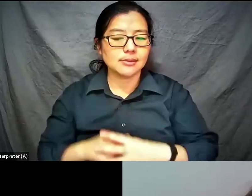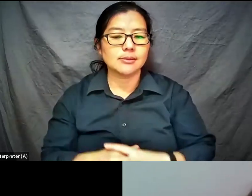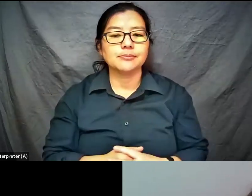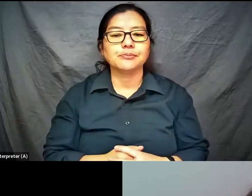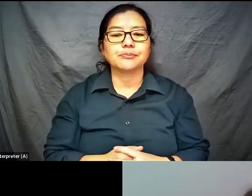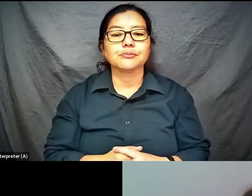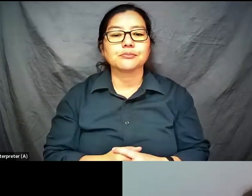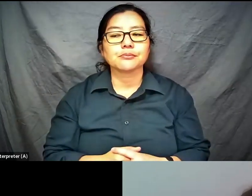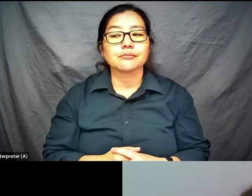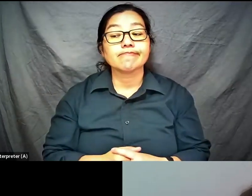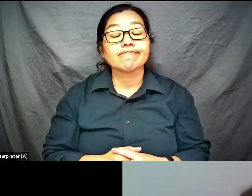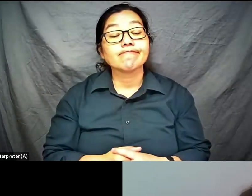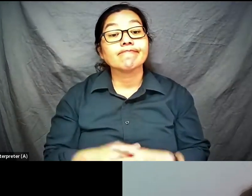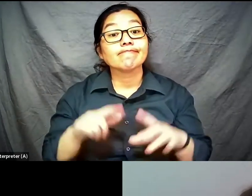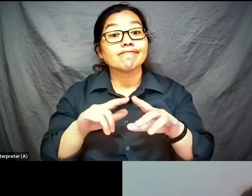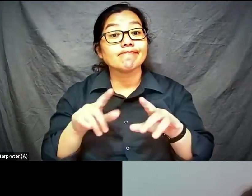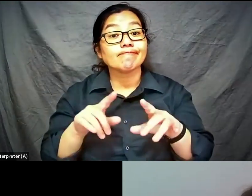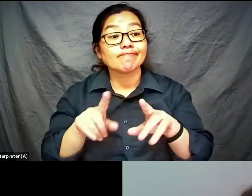done speaking.